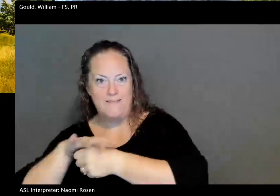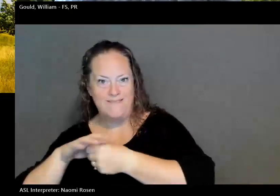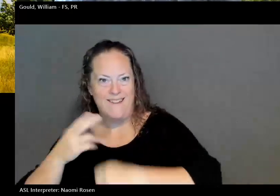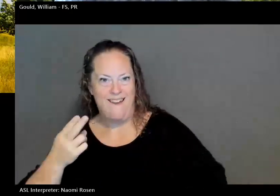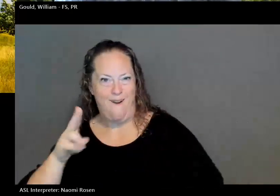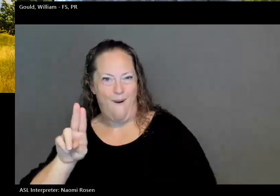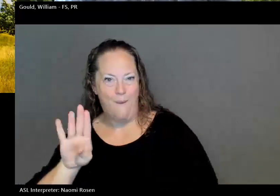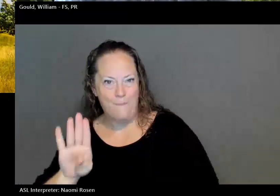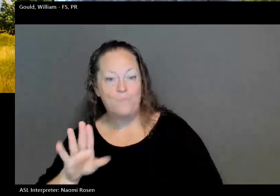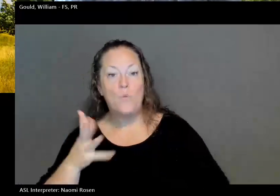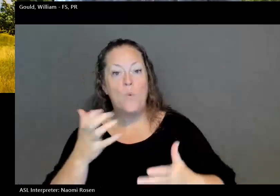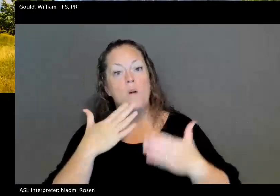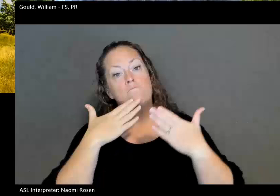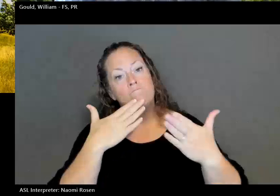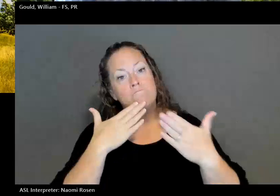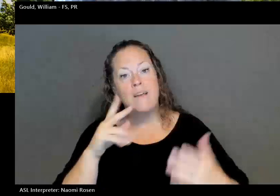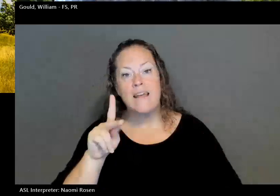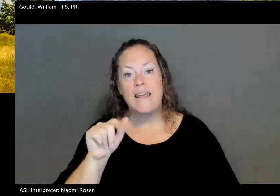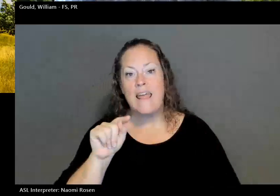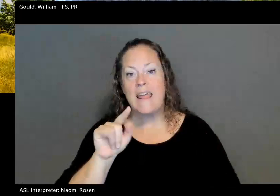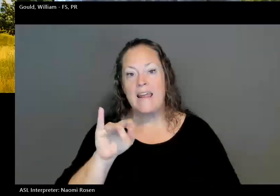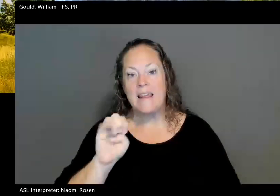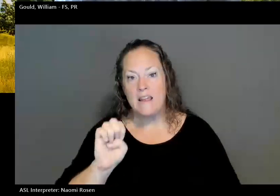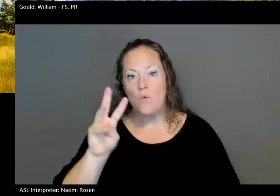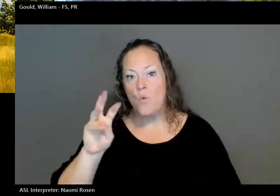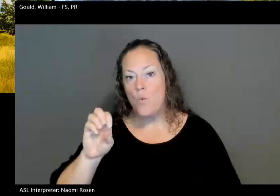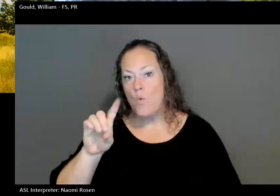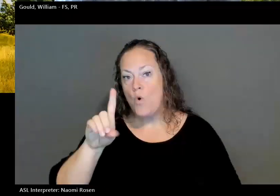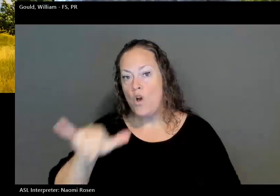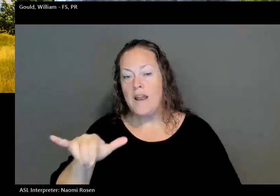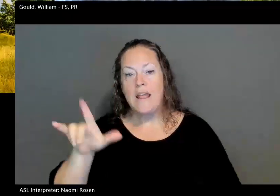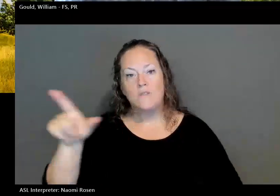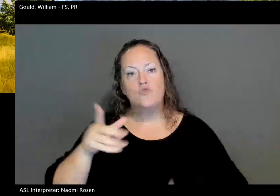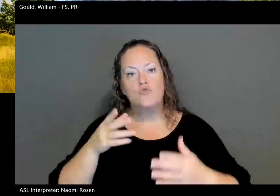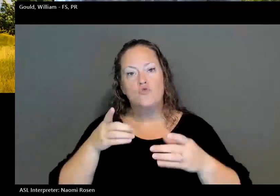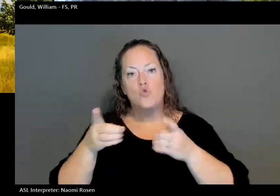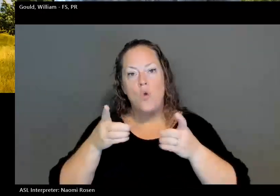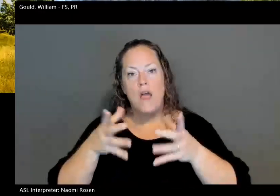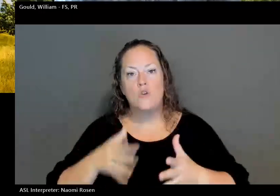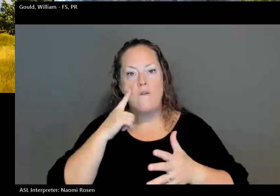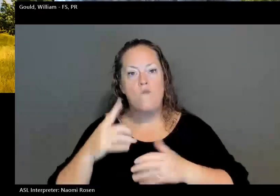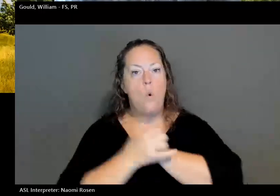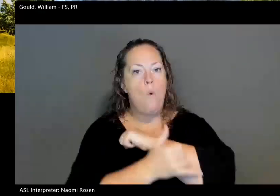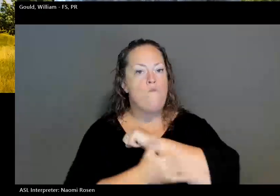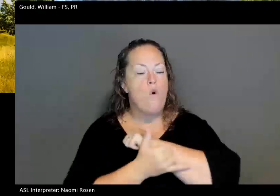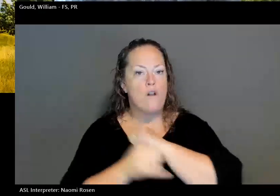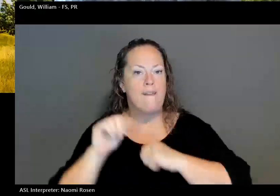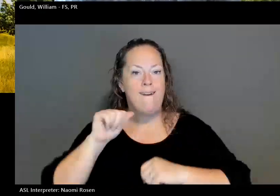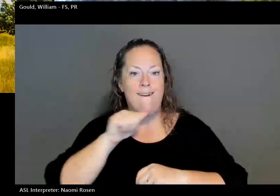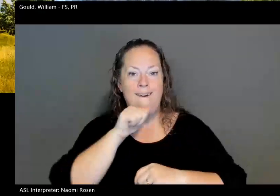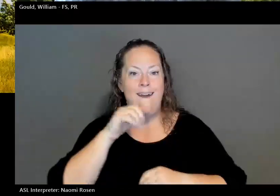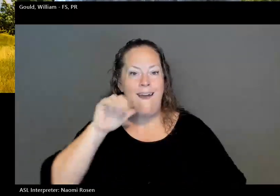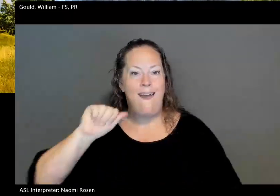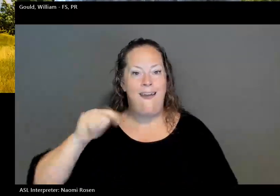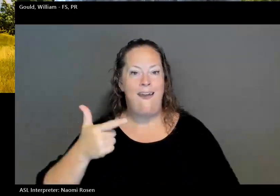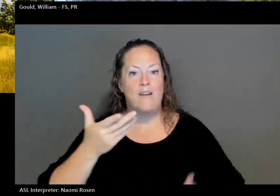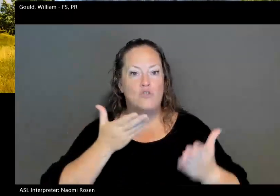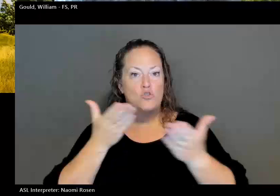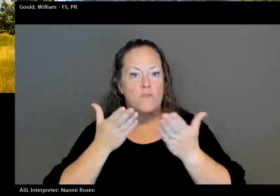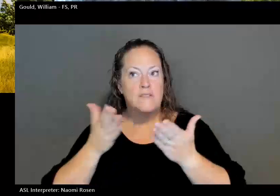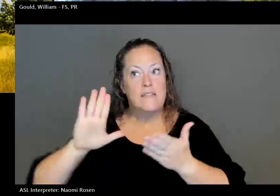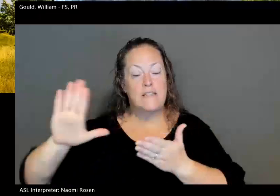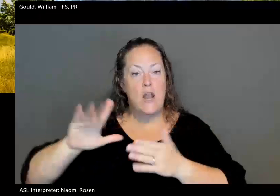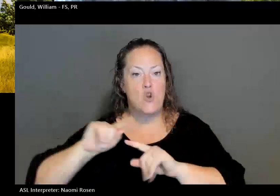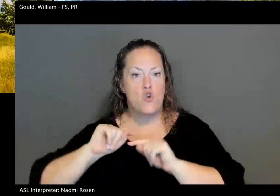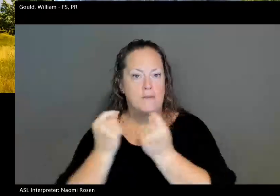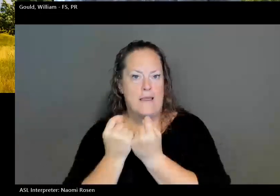extend a special thanks to Katie Woody, the director of the Foreign Agricultural Services Caribbean Basin Agricultural Trade Office, and her team